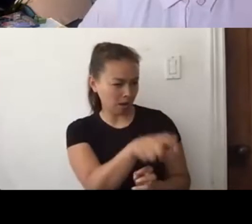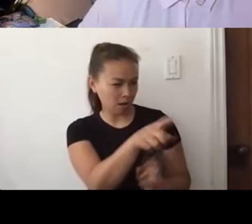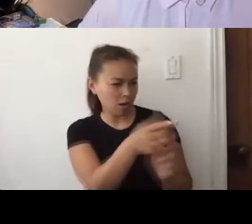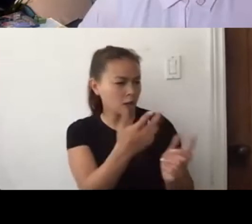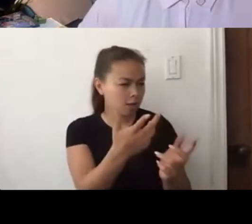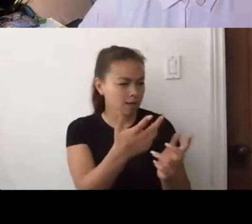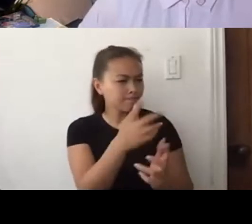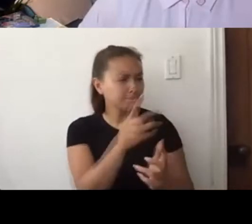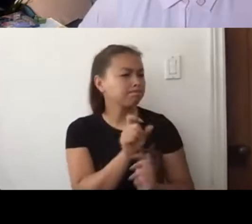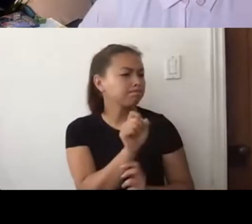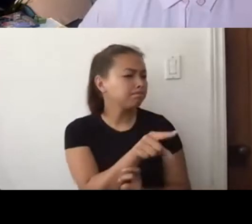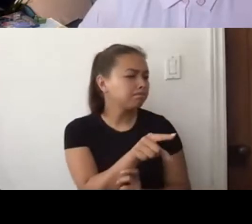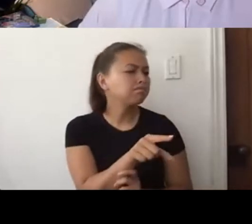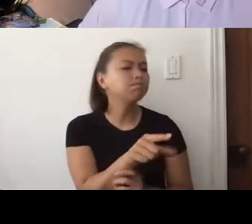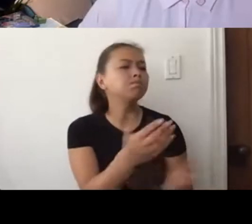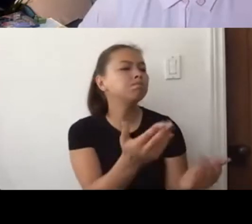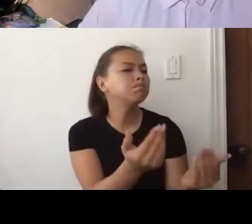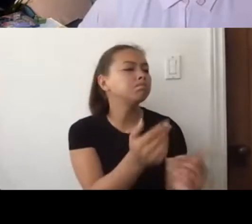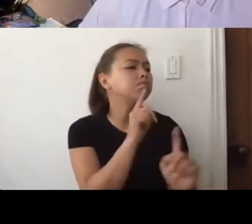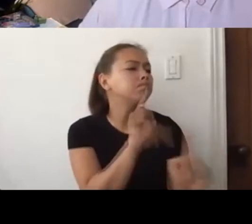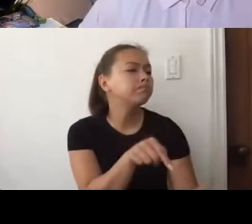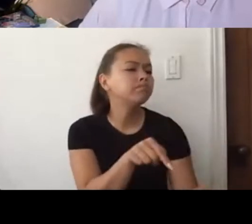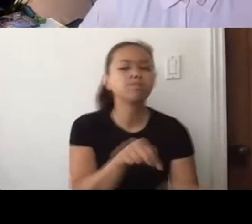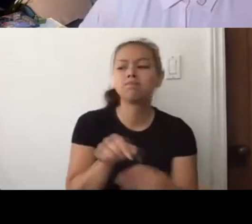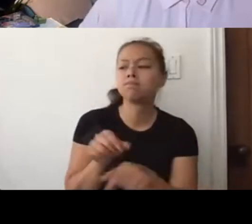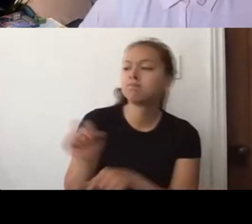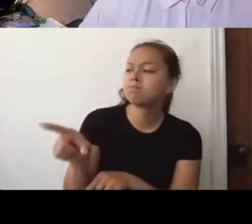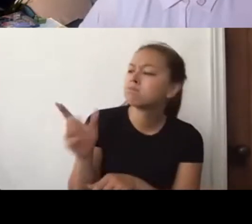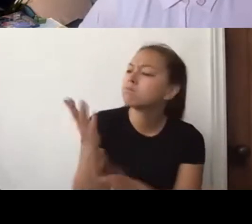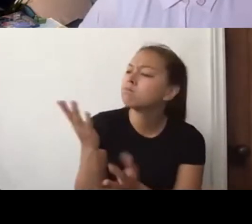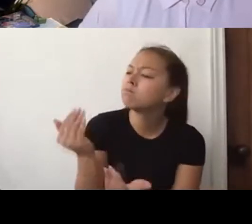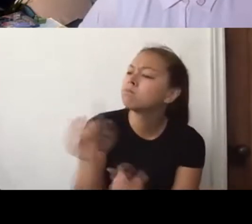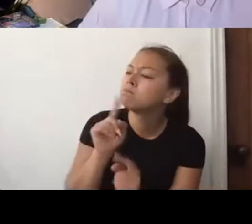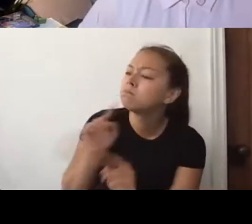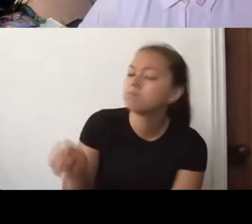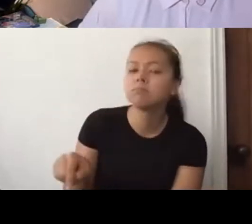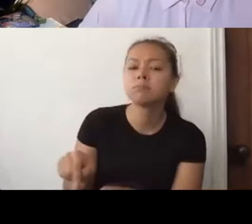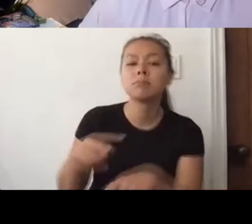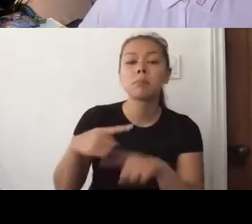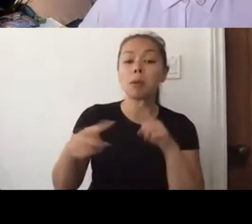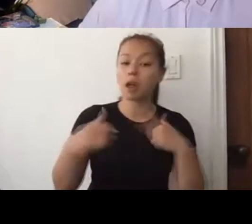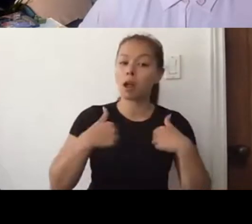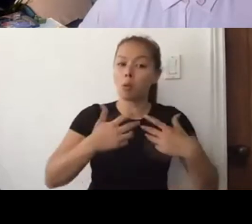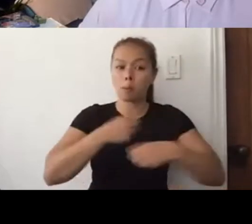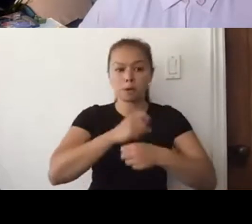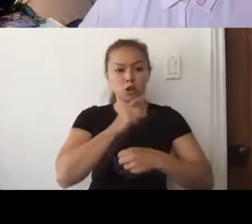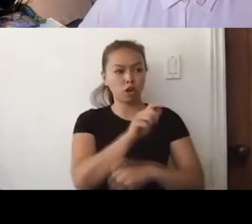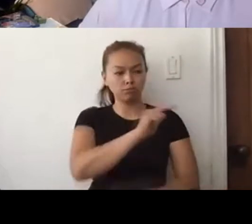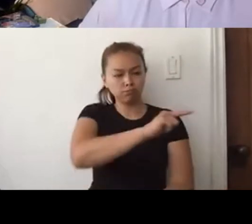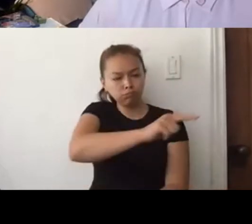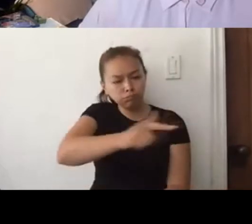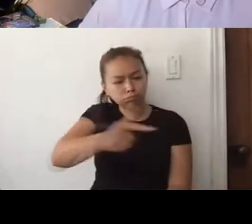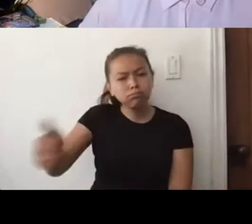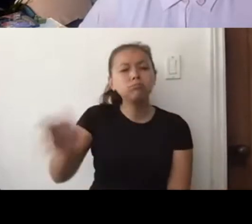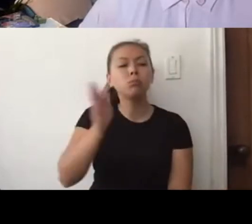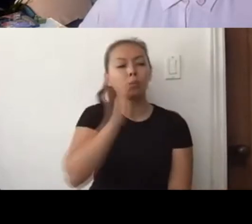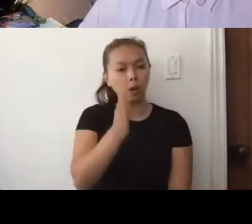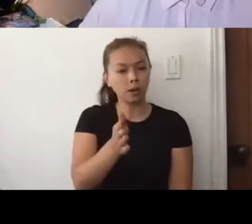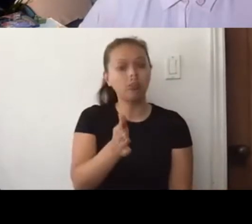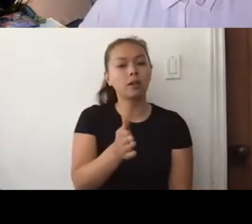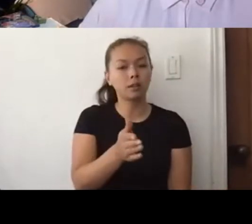I'm very keen to make sure everyone has the opportunity to address each of the themes that we talk about today and has equal talk